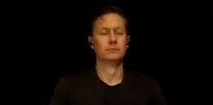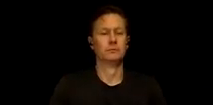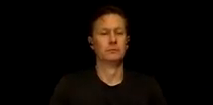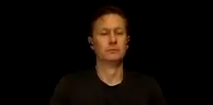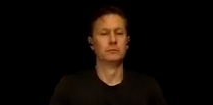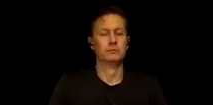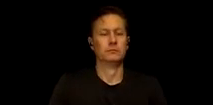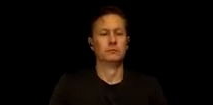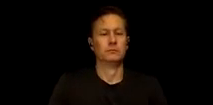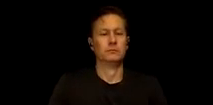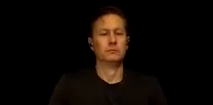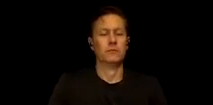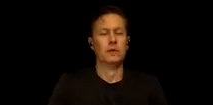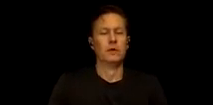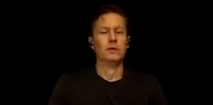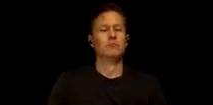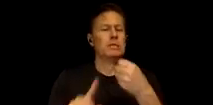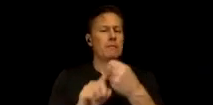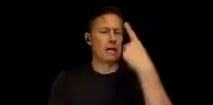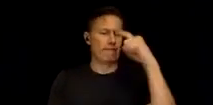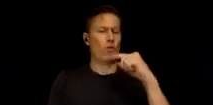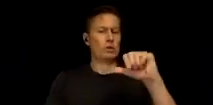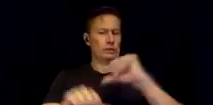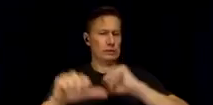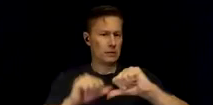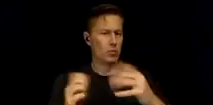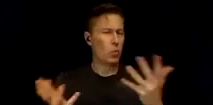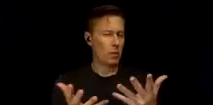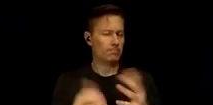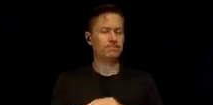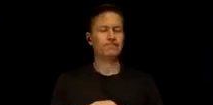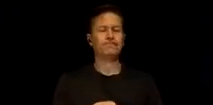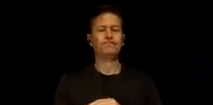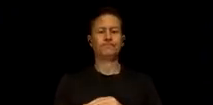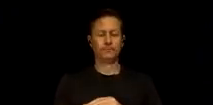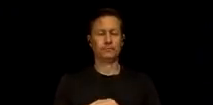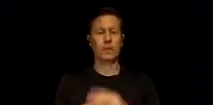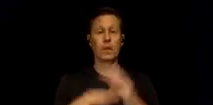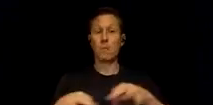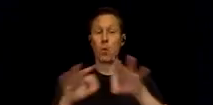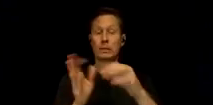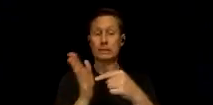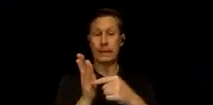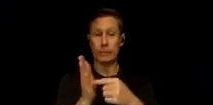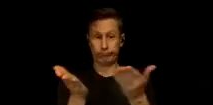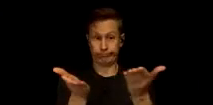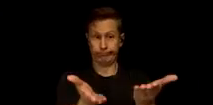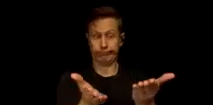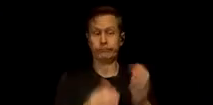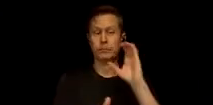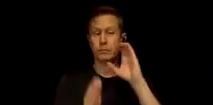Okay, so what impact has this had on the field? So here's an important example. This is from the